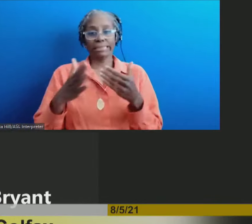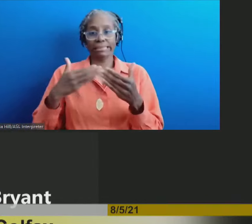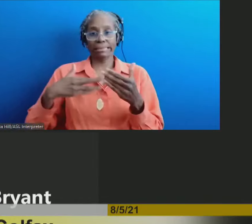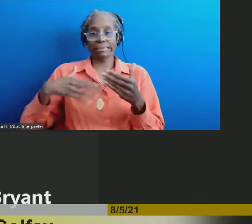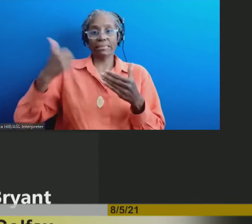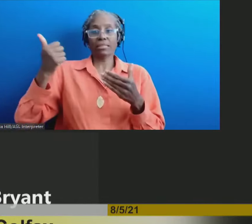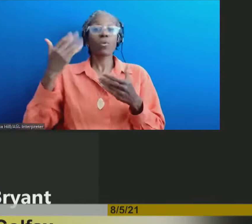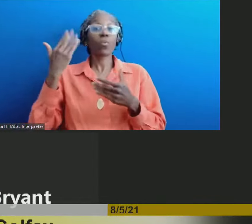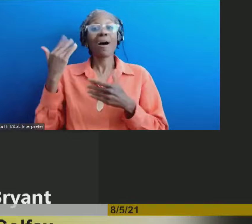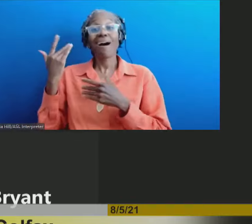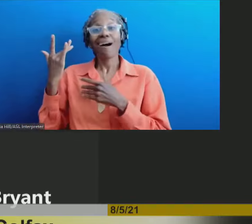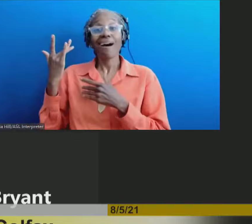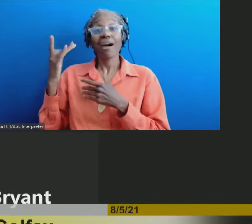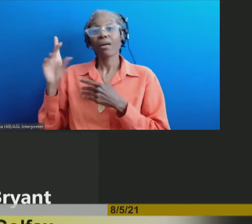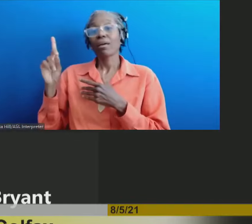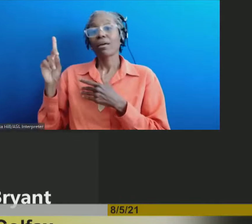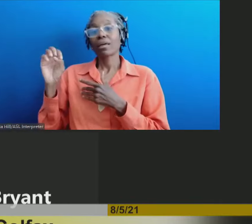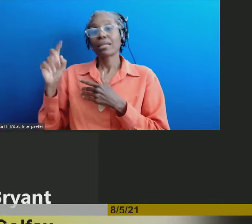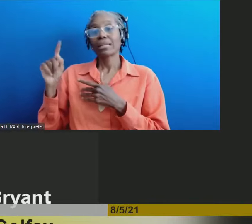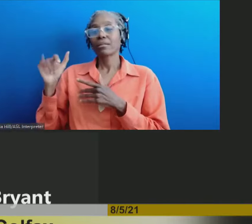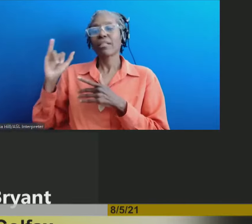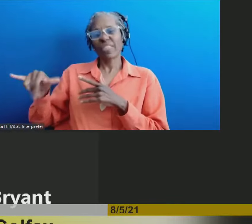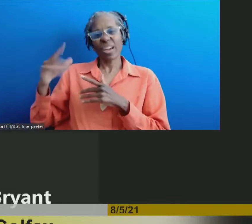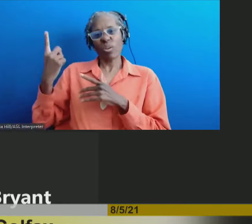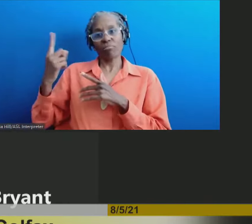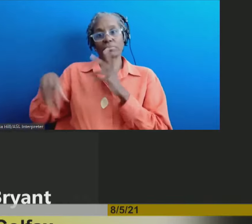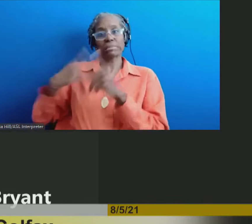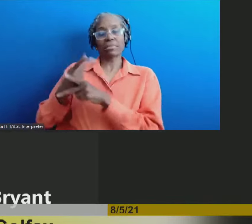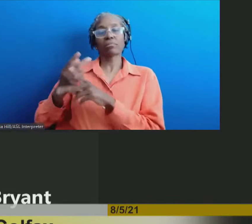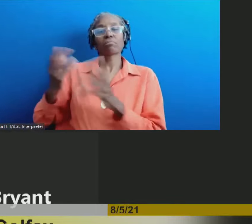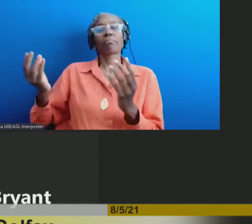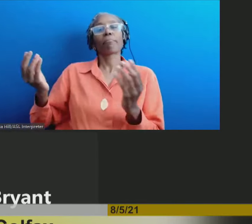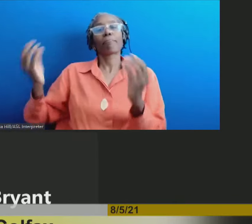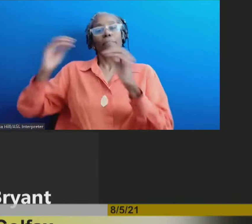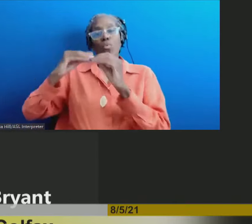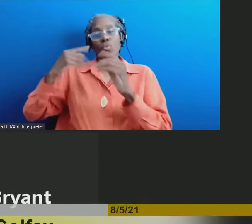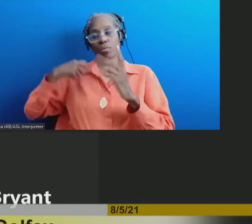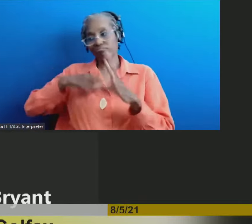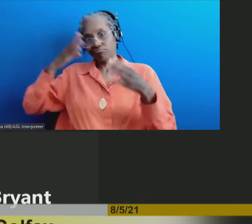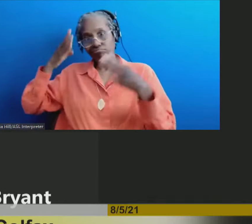Delta is so concerning right now. In terms of